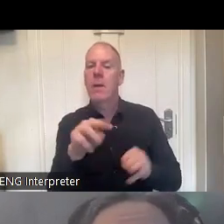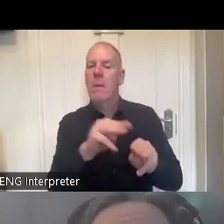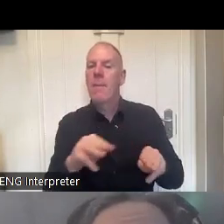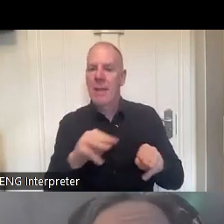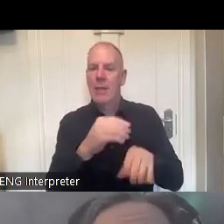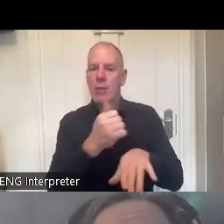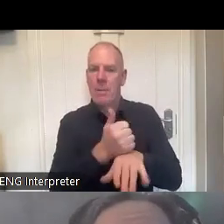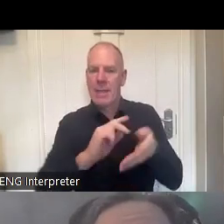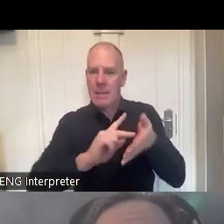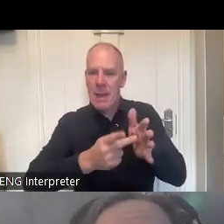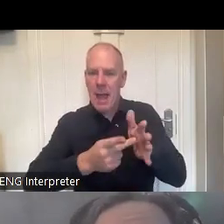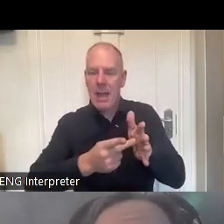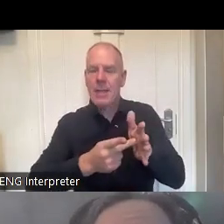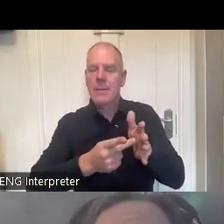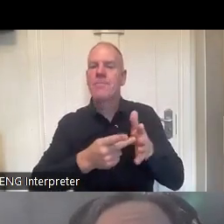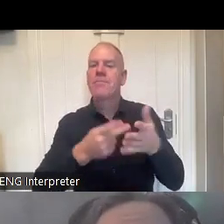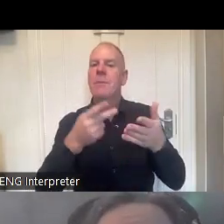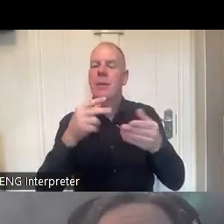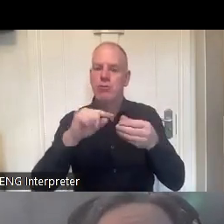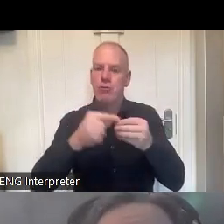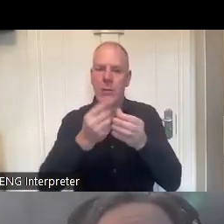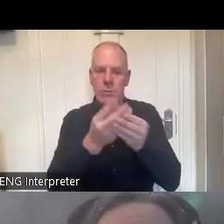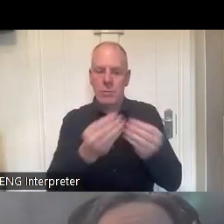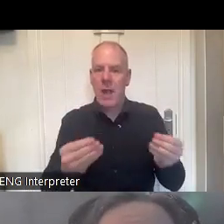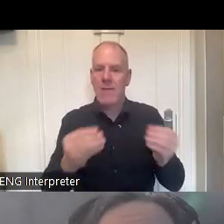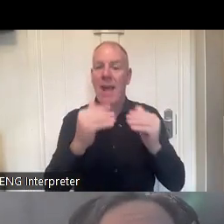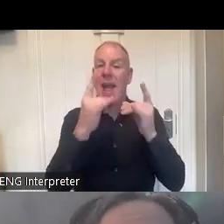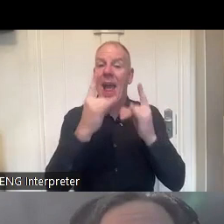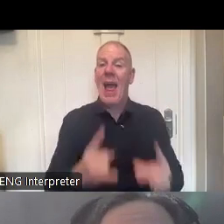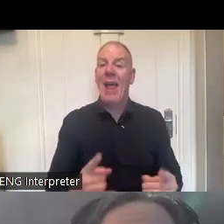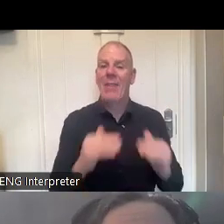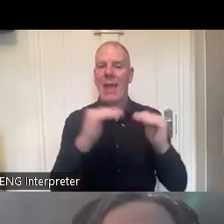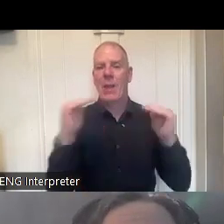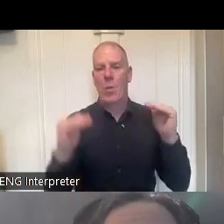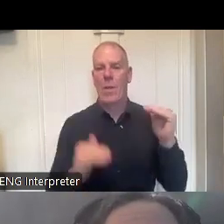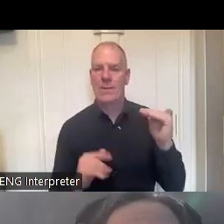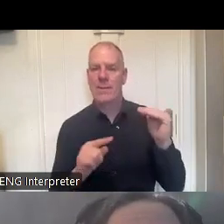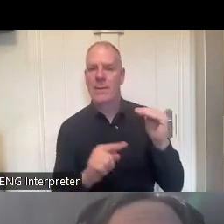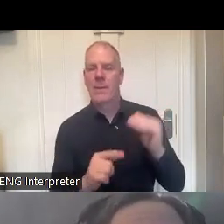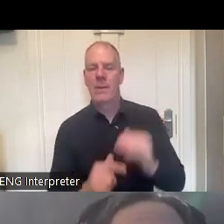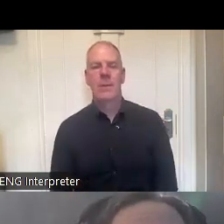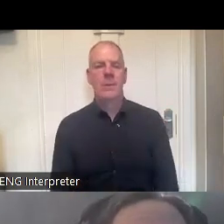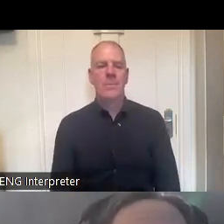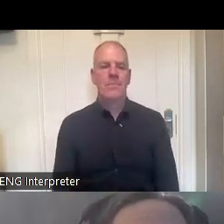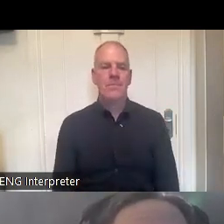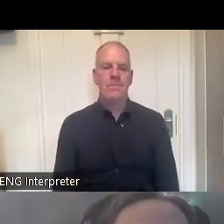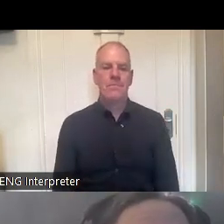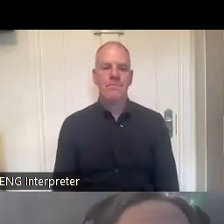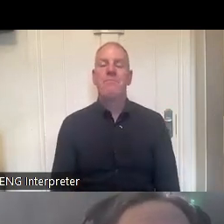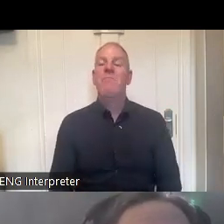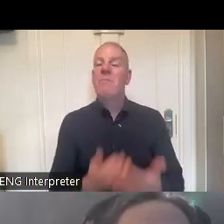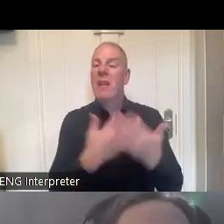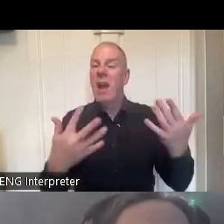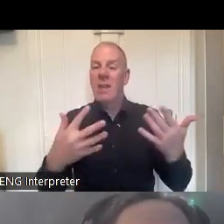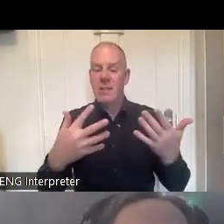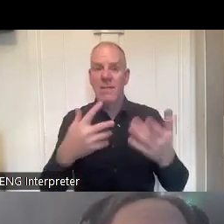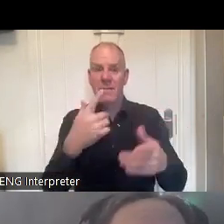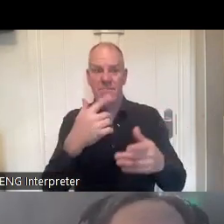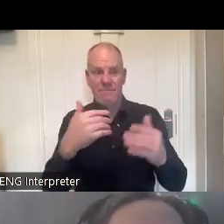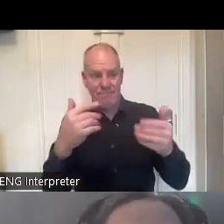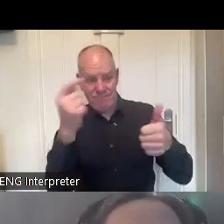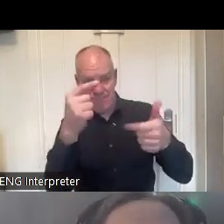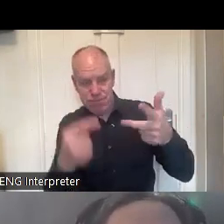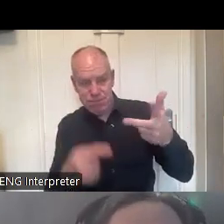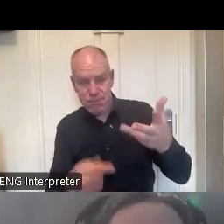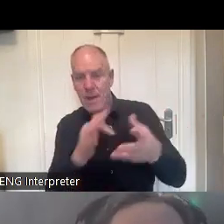its core addressing health inequalities. So there are many determinants of population health